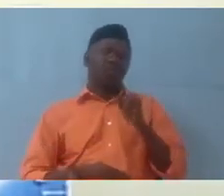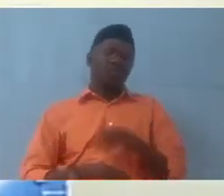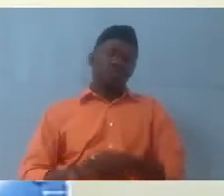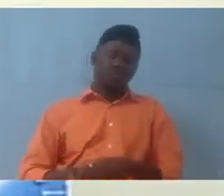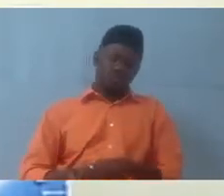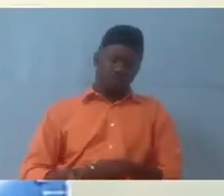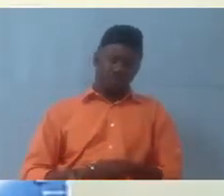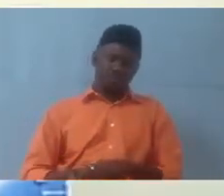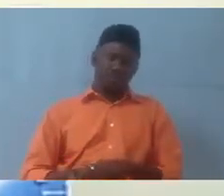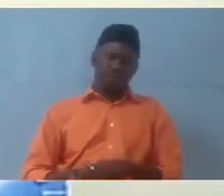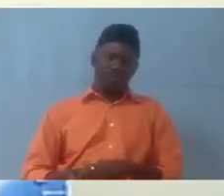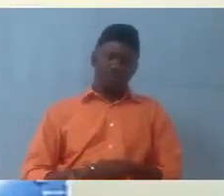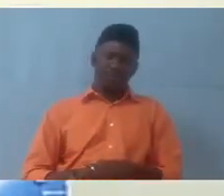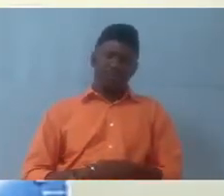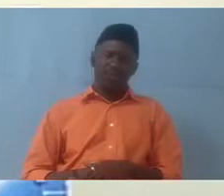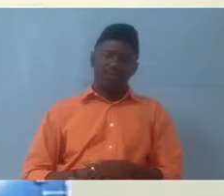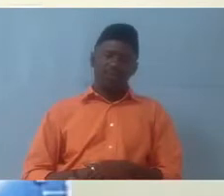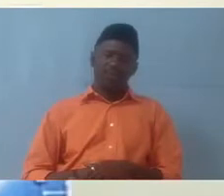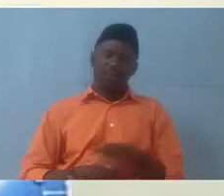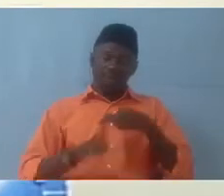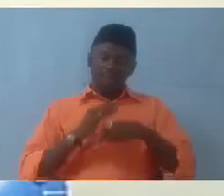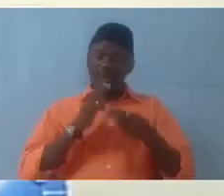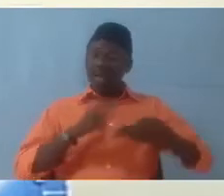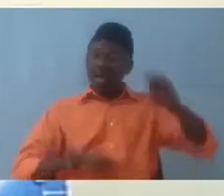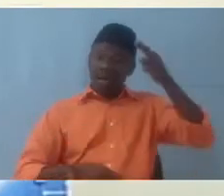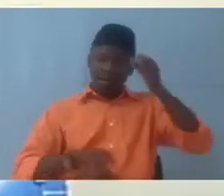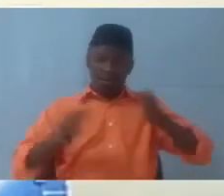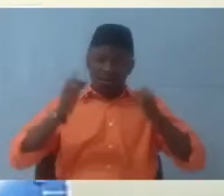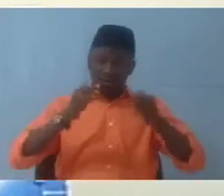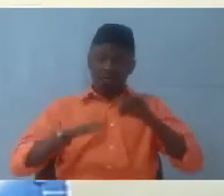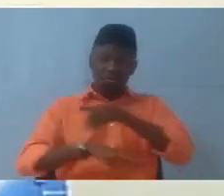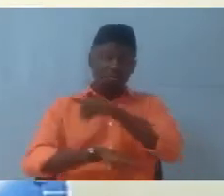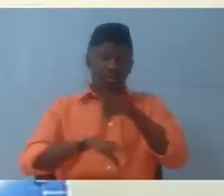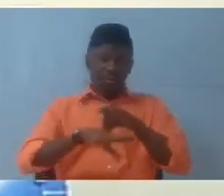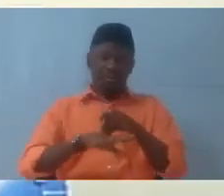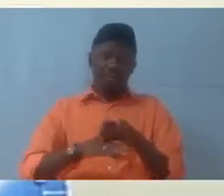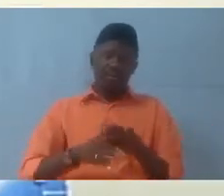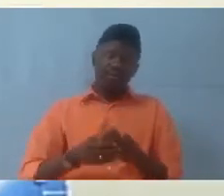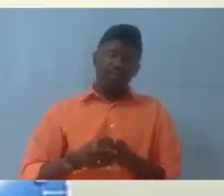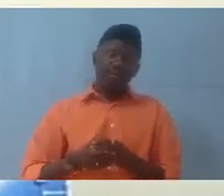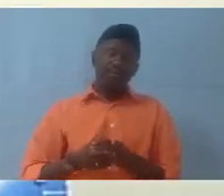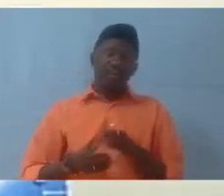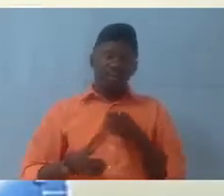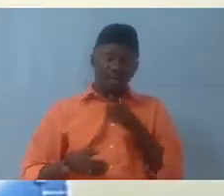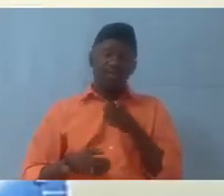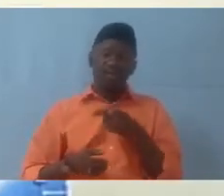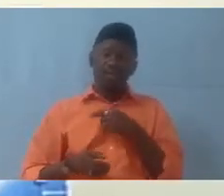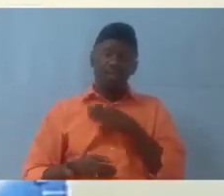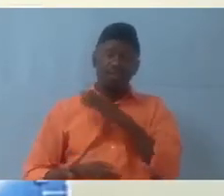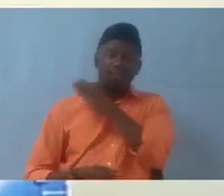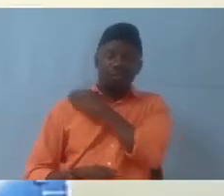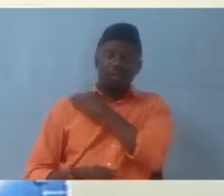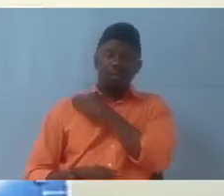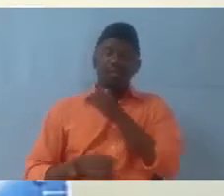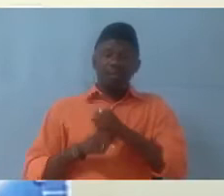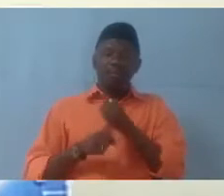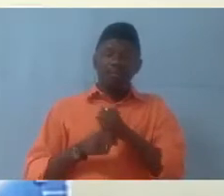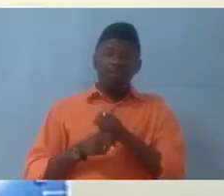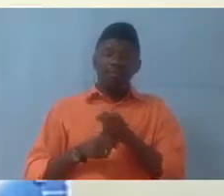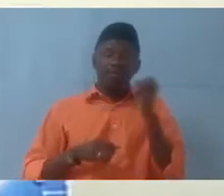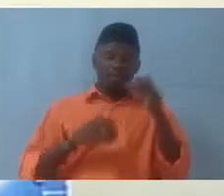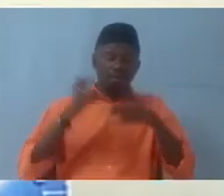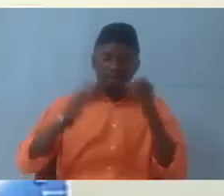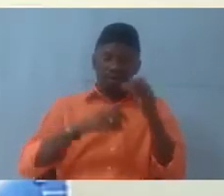Within the court, with the high court premises. And he had made comments that Mr. Gomez, your